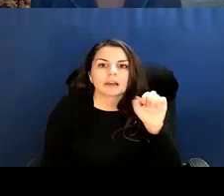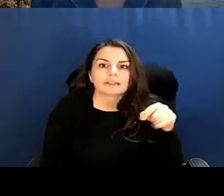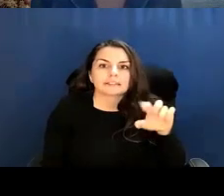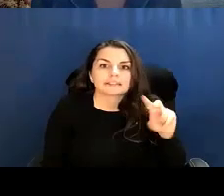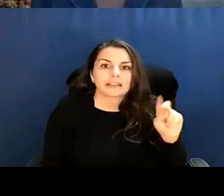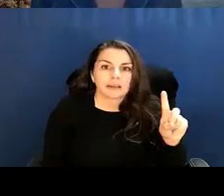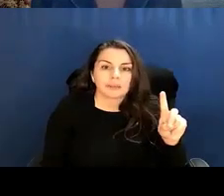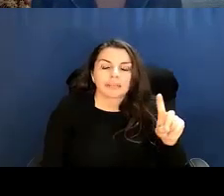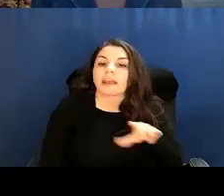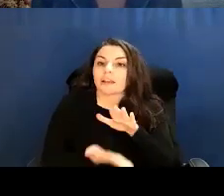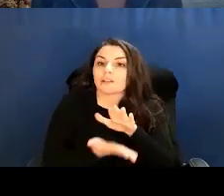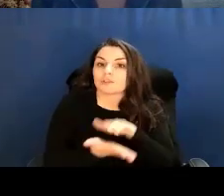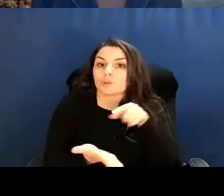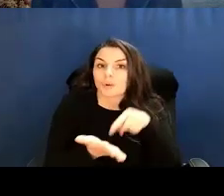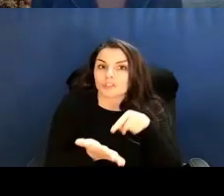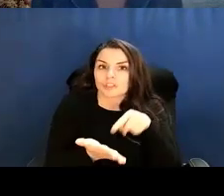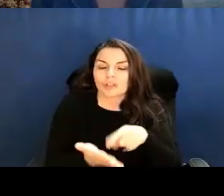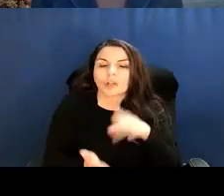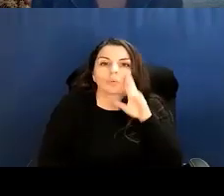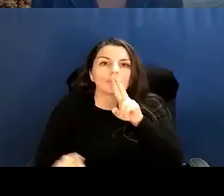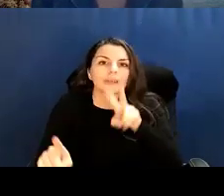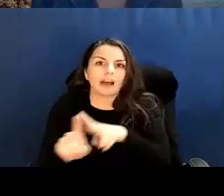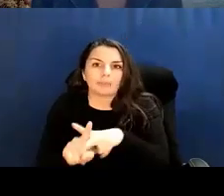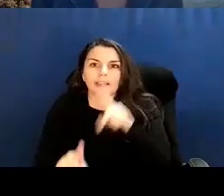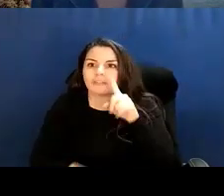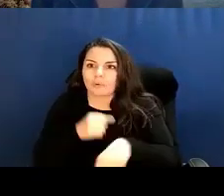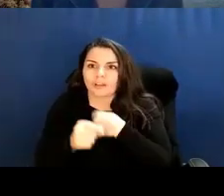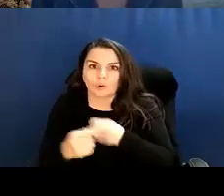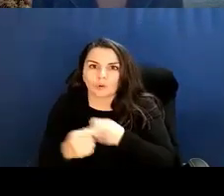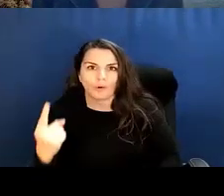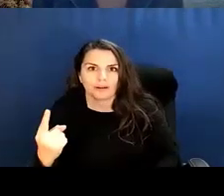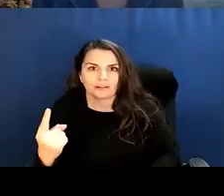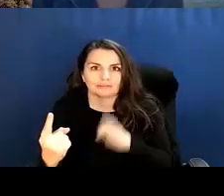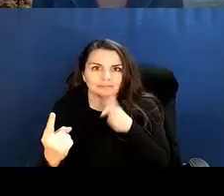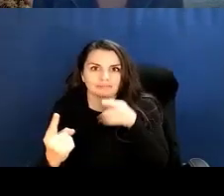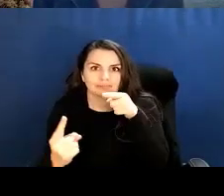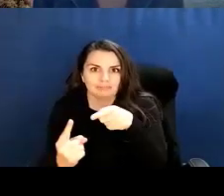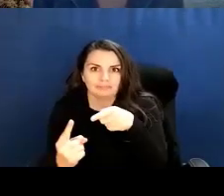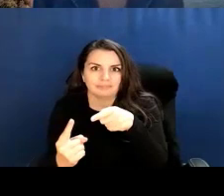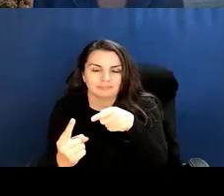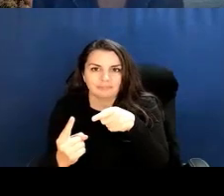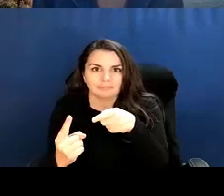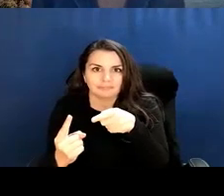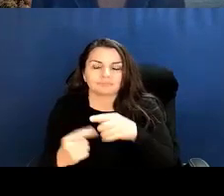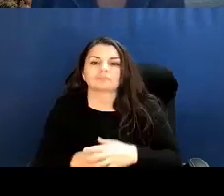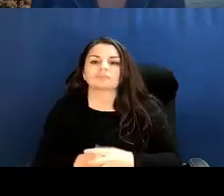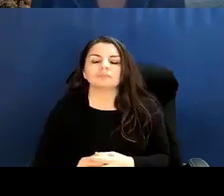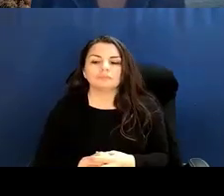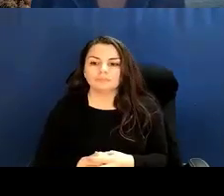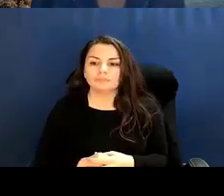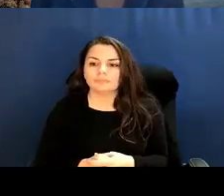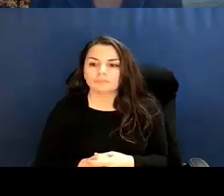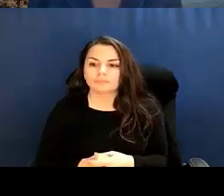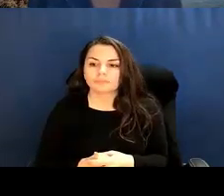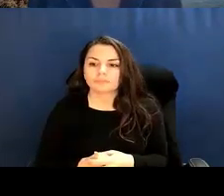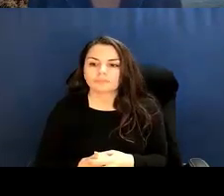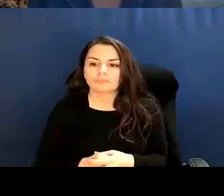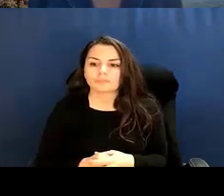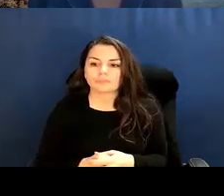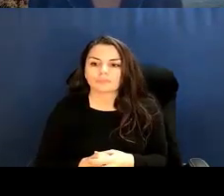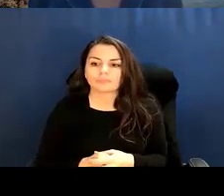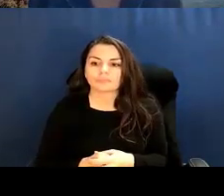That means the last 3 months overlaps into budget year 2. So what will